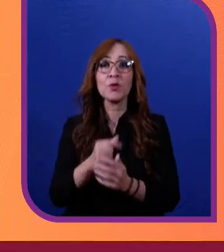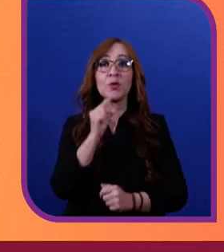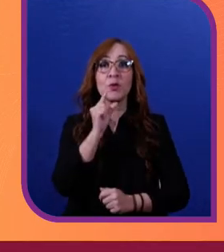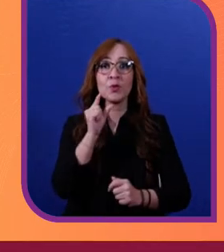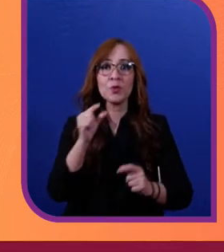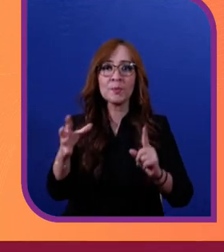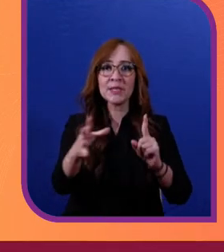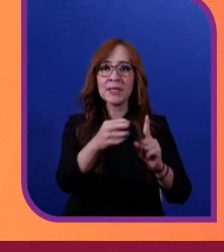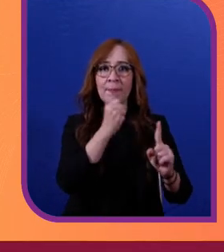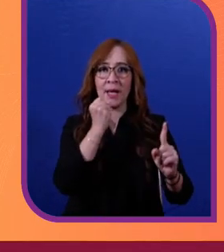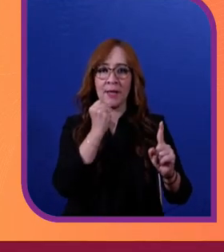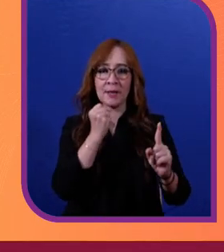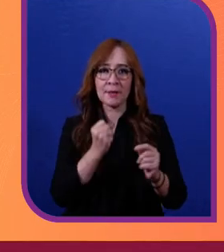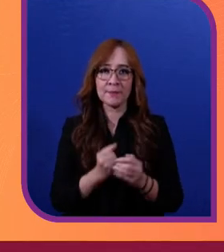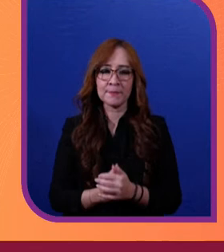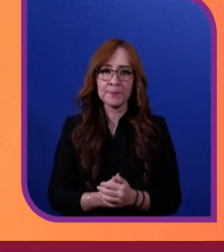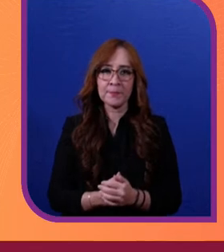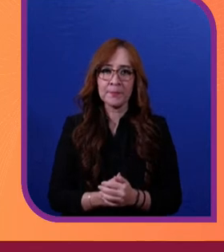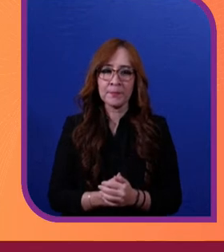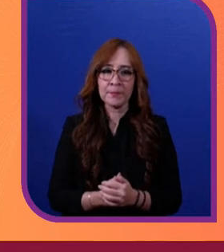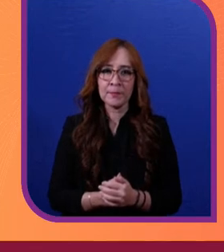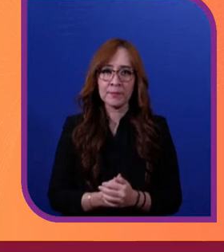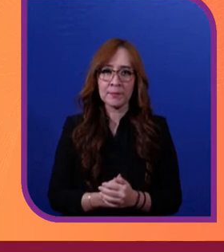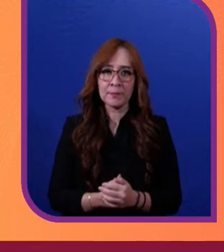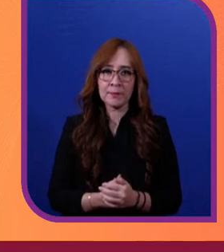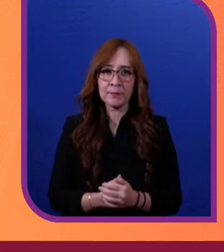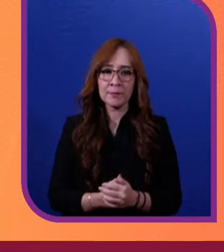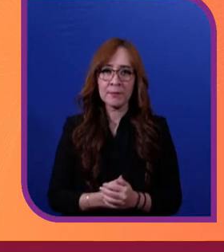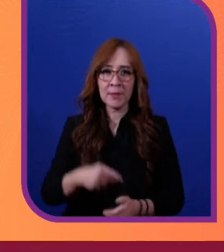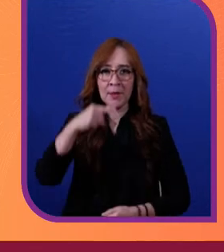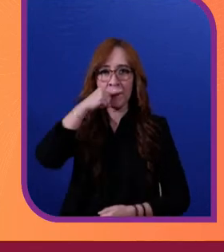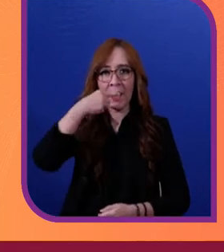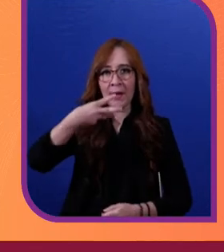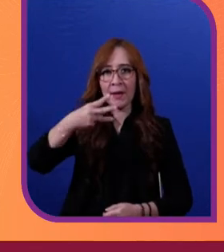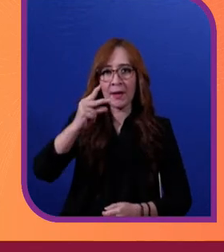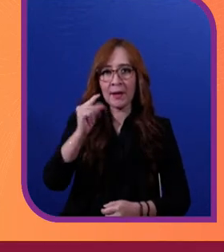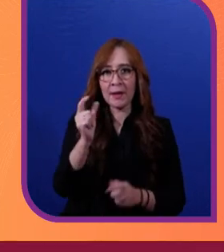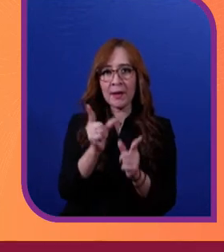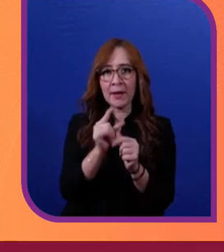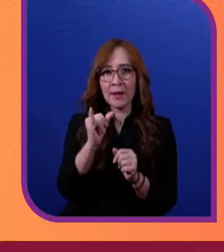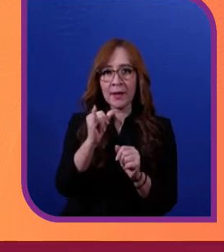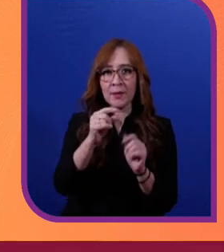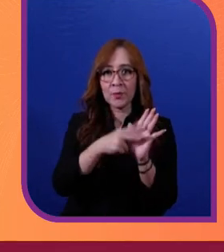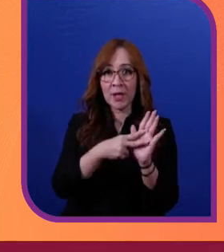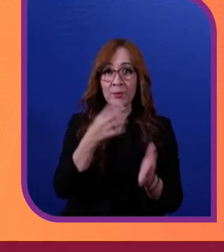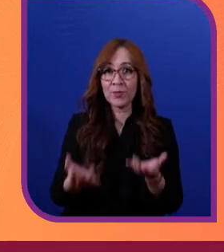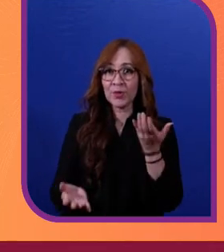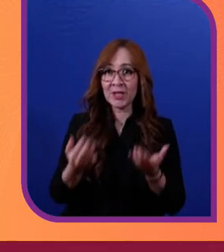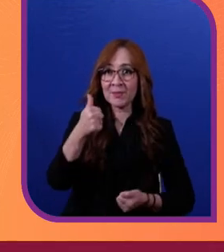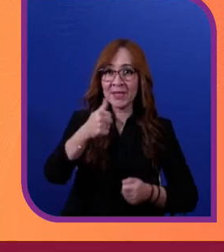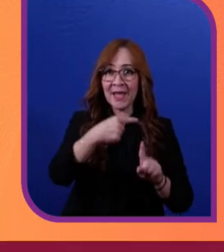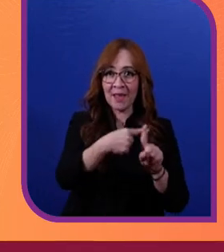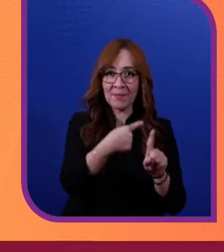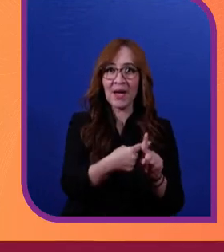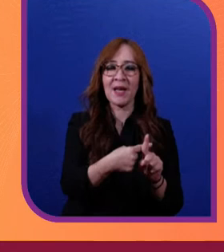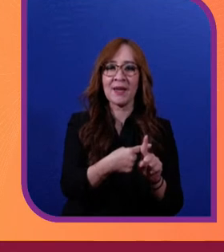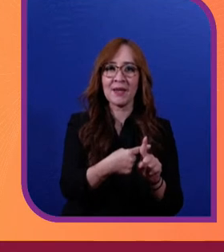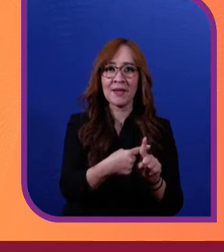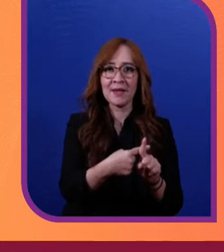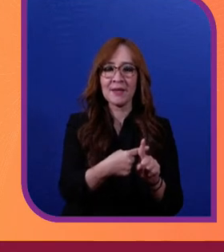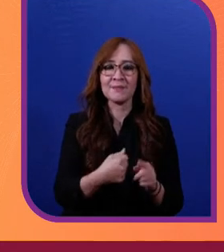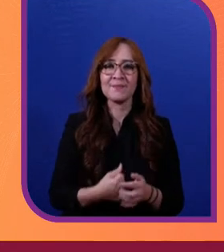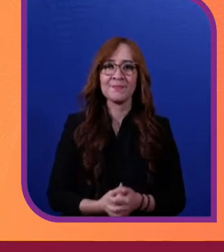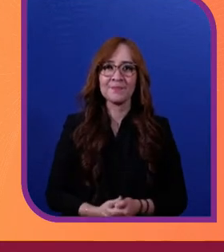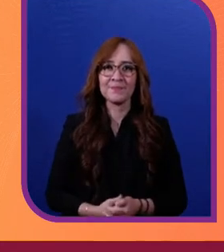tuas fairwind you have a Comment on the stairs supercopy think I Totally agree